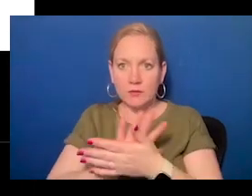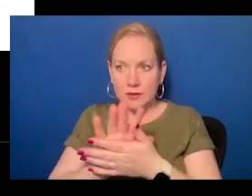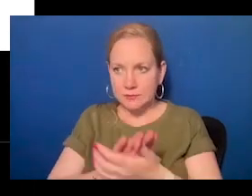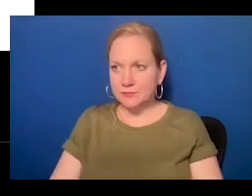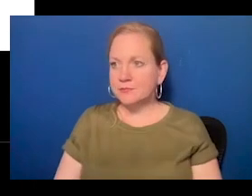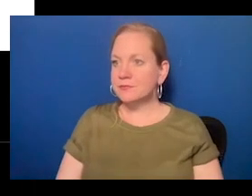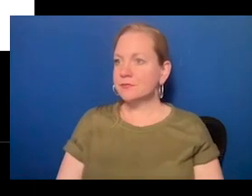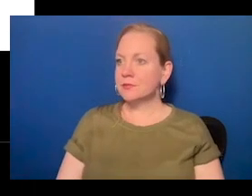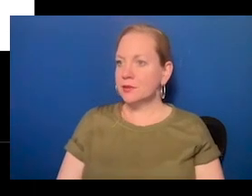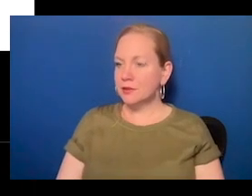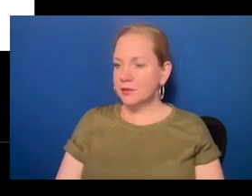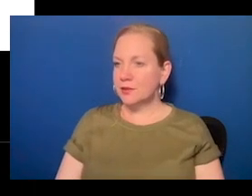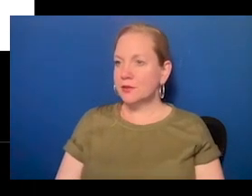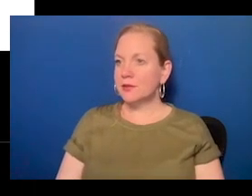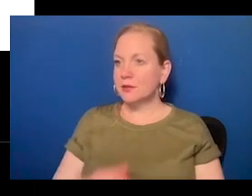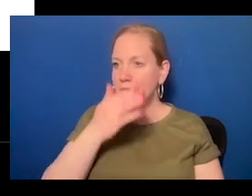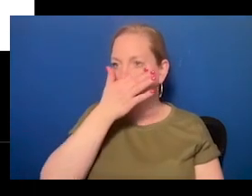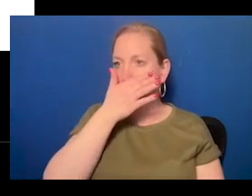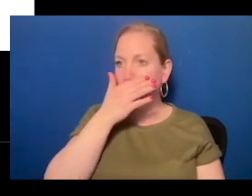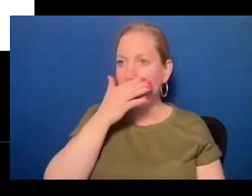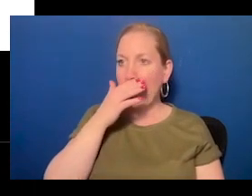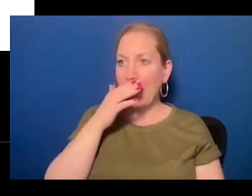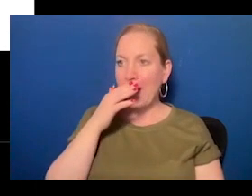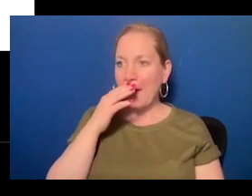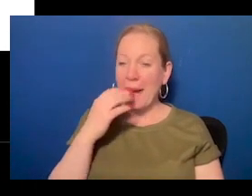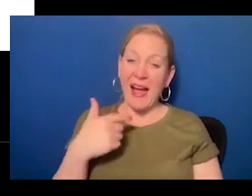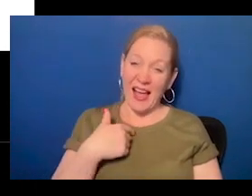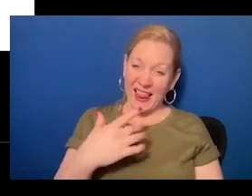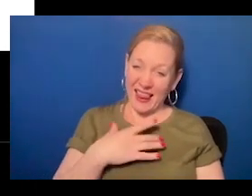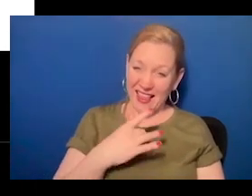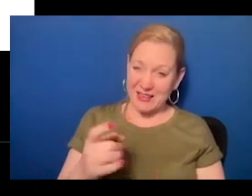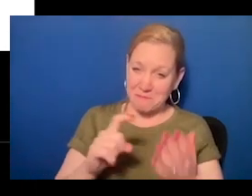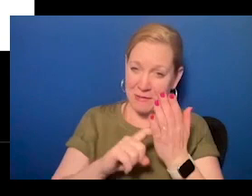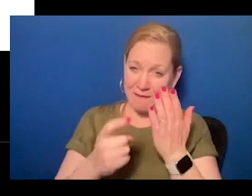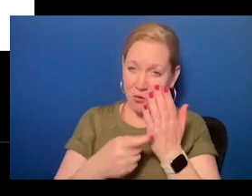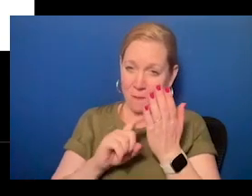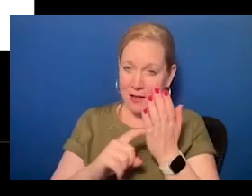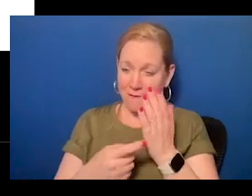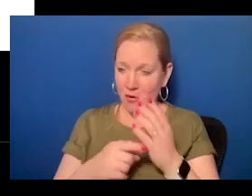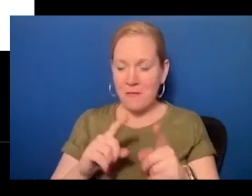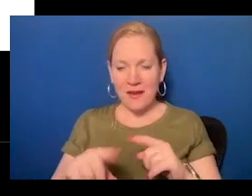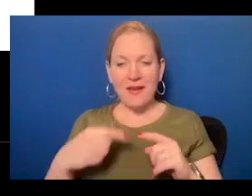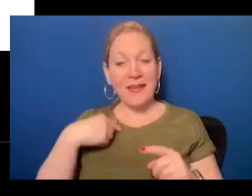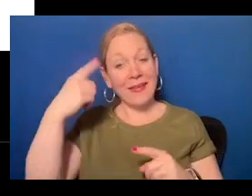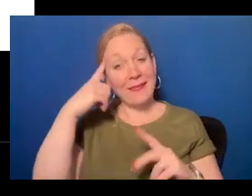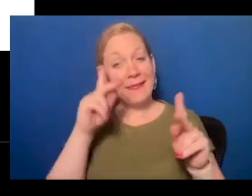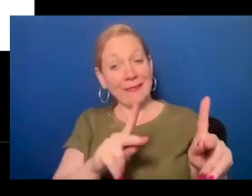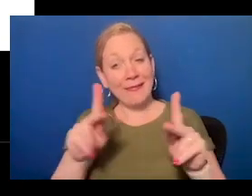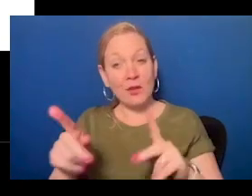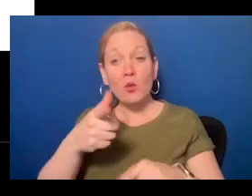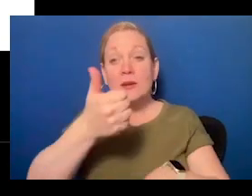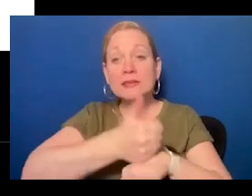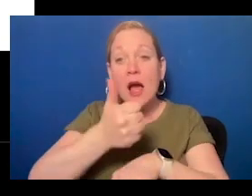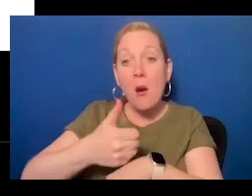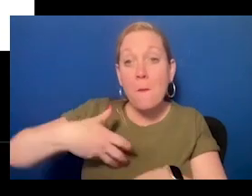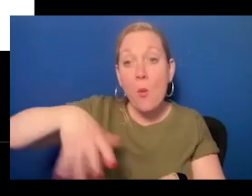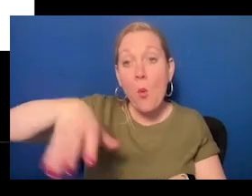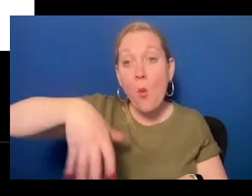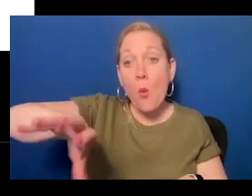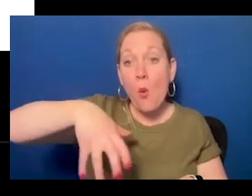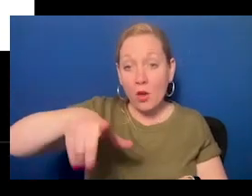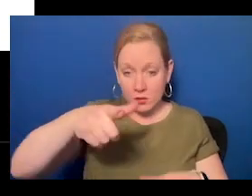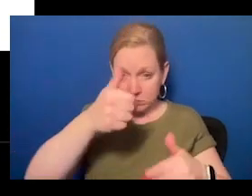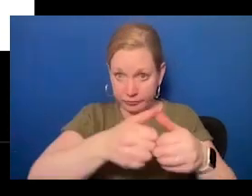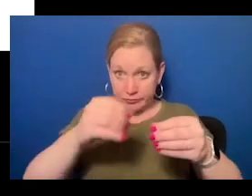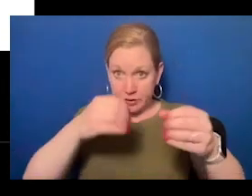movie. So I like to think of it like setting up bowling pins. I have a lot of metaphors today. But it is, you're